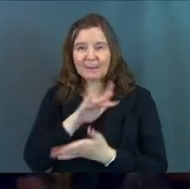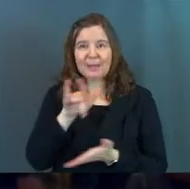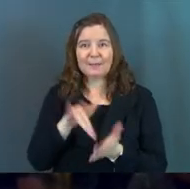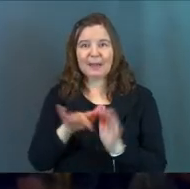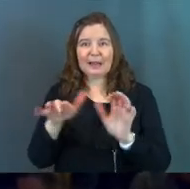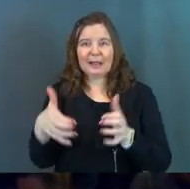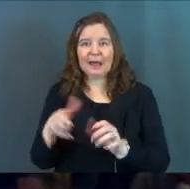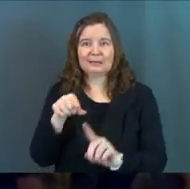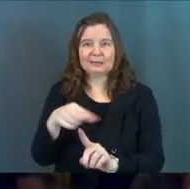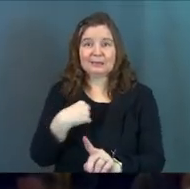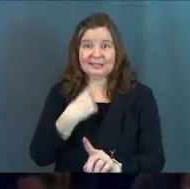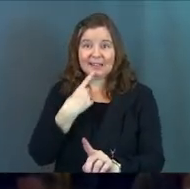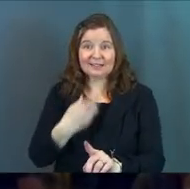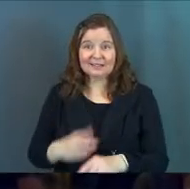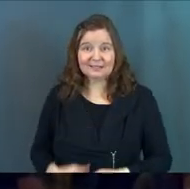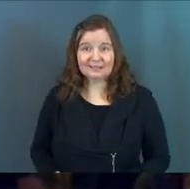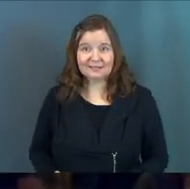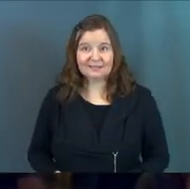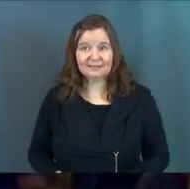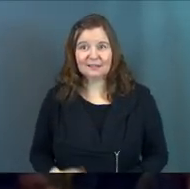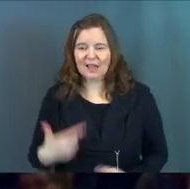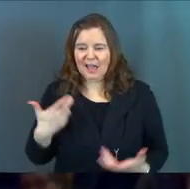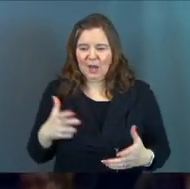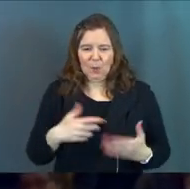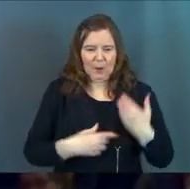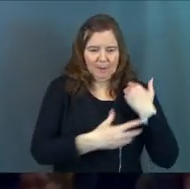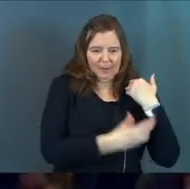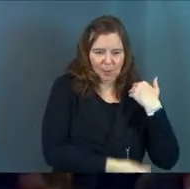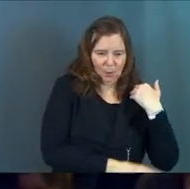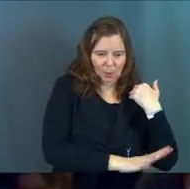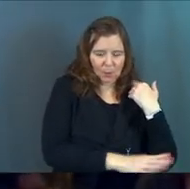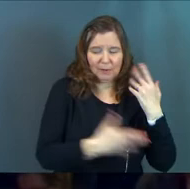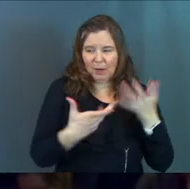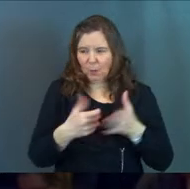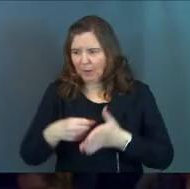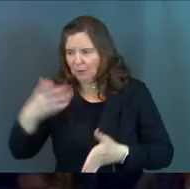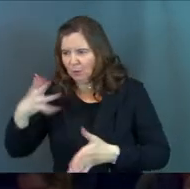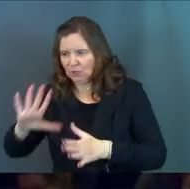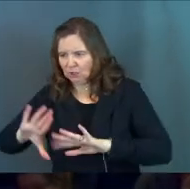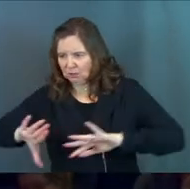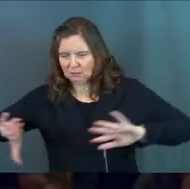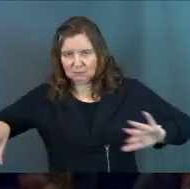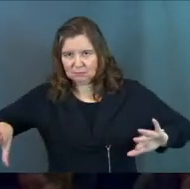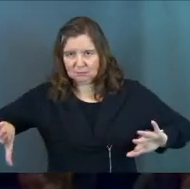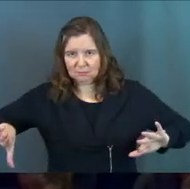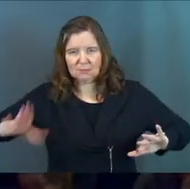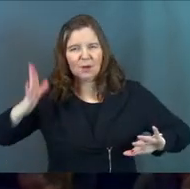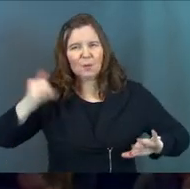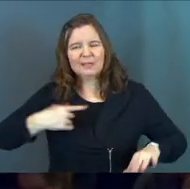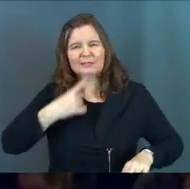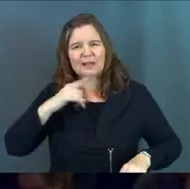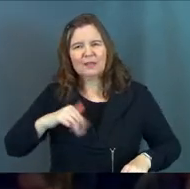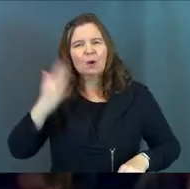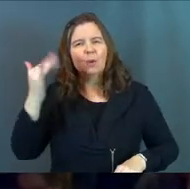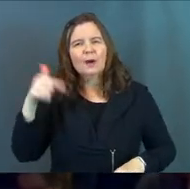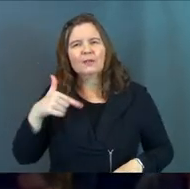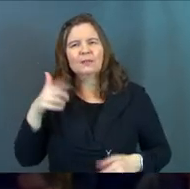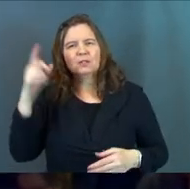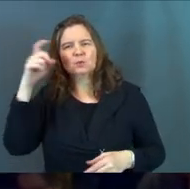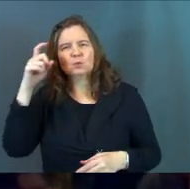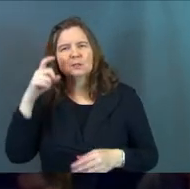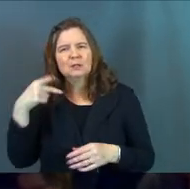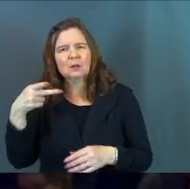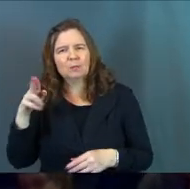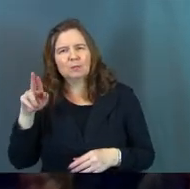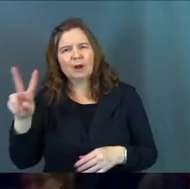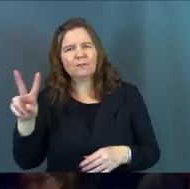middle class. That's what he says right here. He says, I don't want to be poor, and I don't want to be rich either. Why is he saying this? Why is this the wisdom